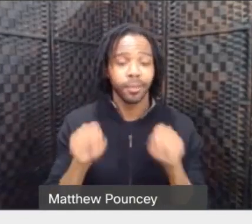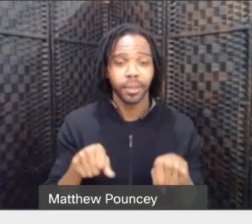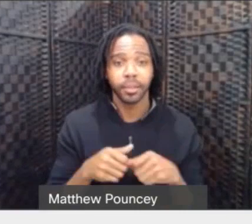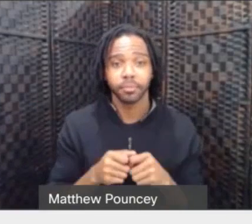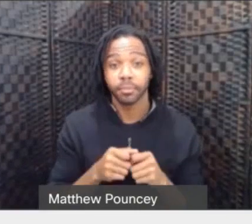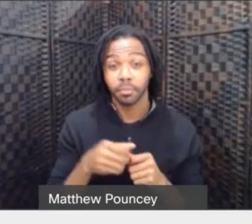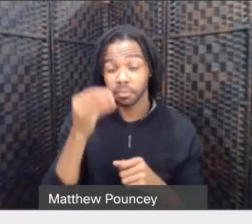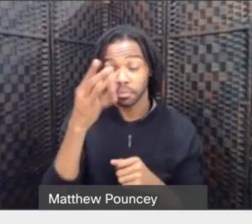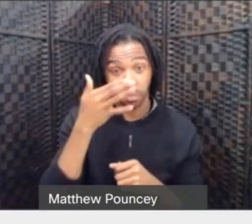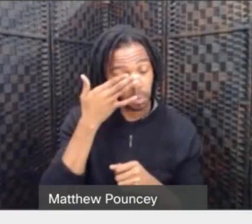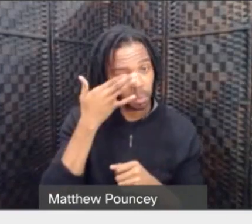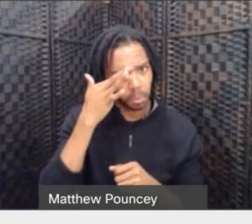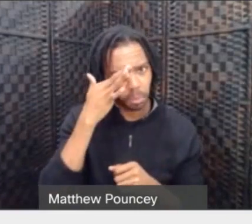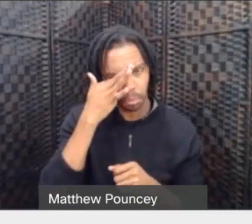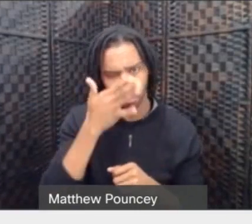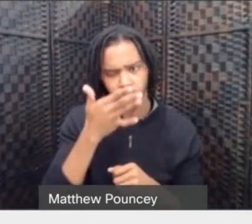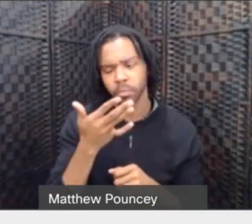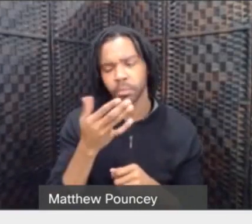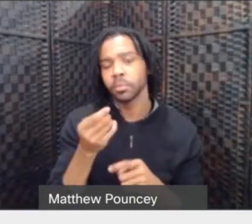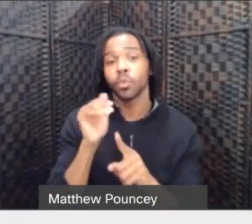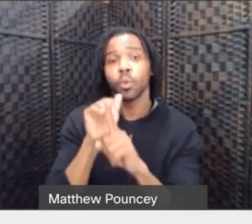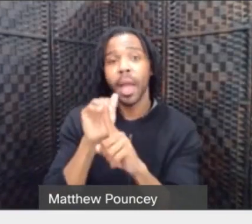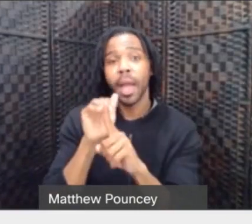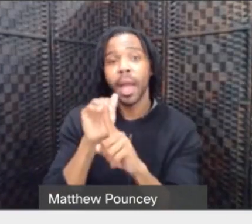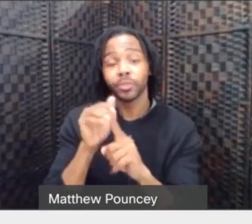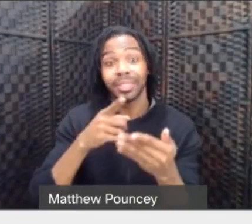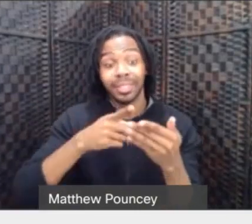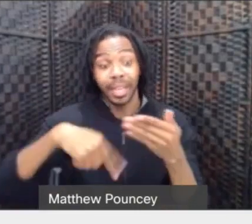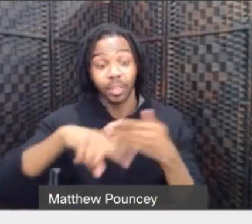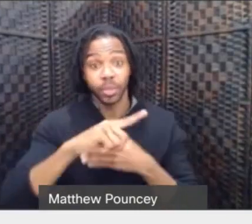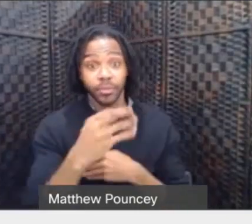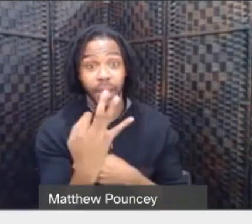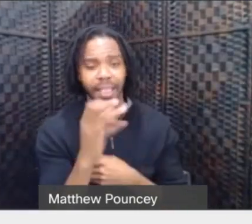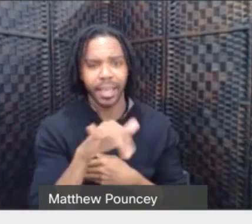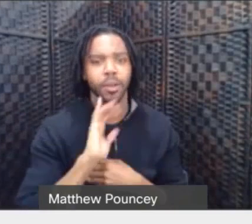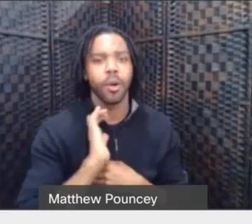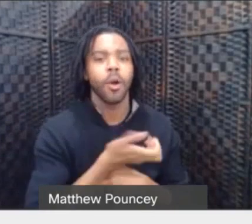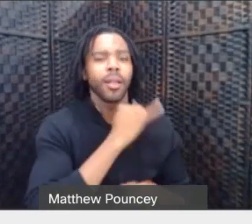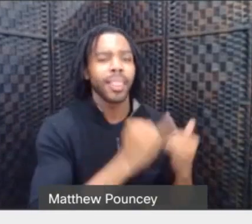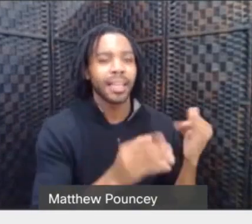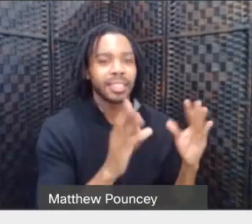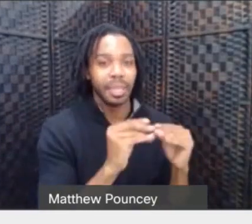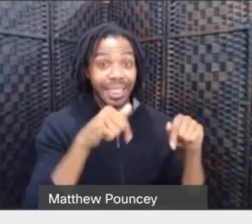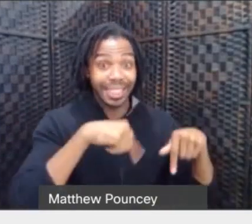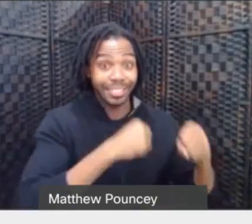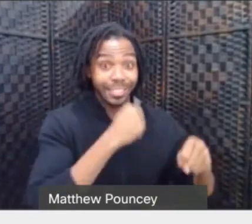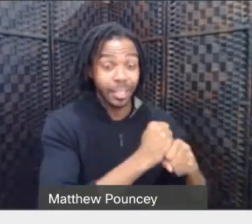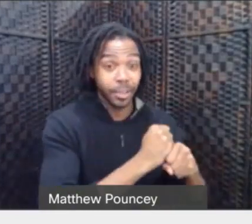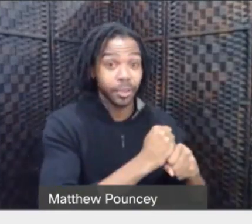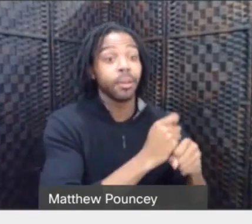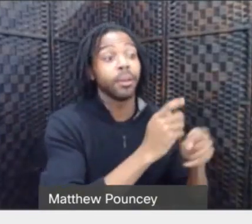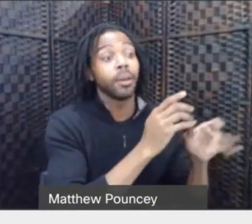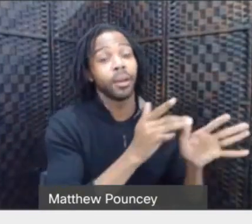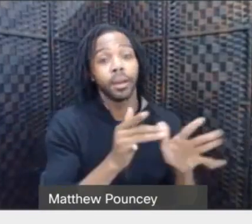As a reminder, next Friday will be our last meeting in the year, and then we'll come together again at the beginning of